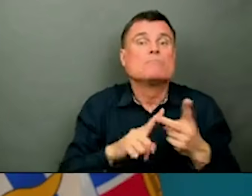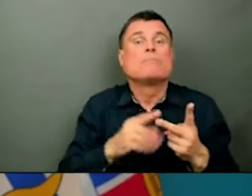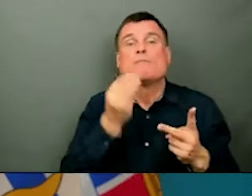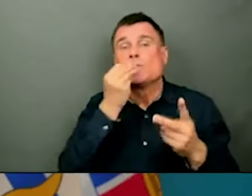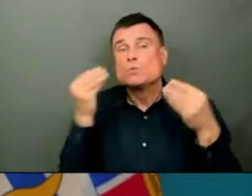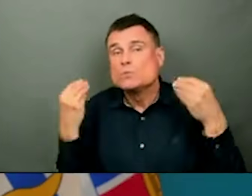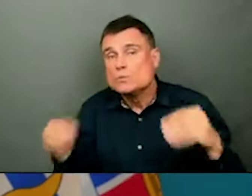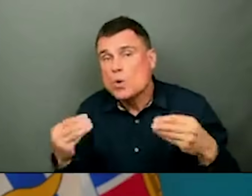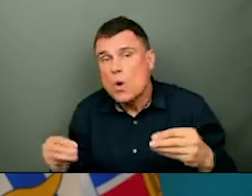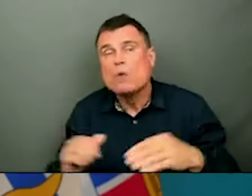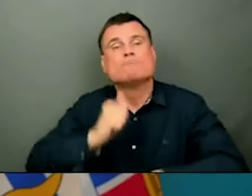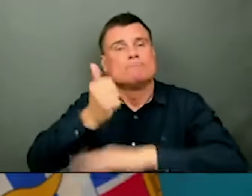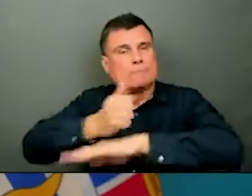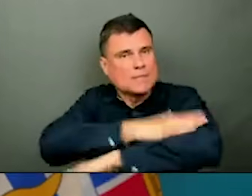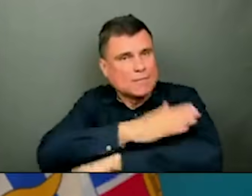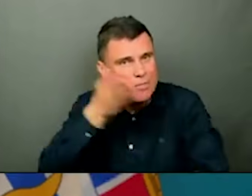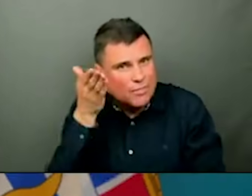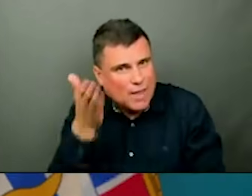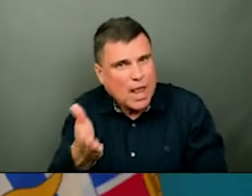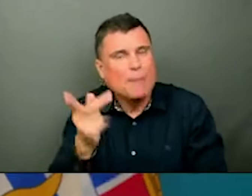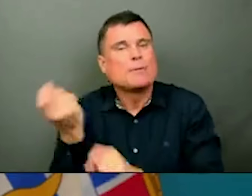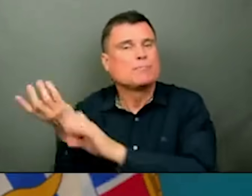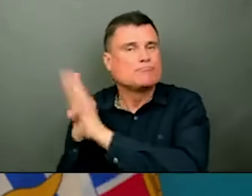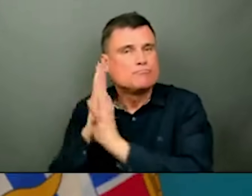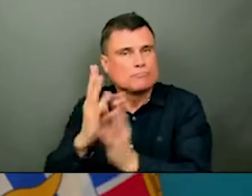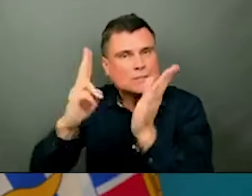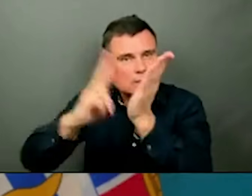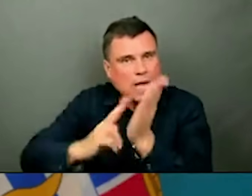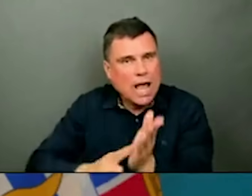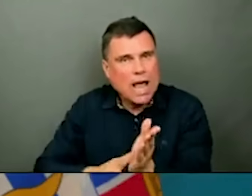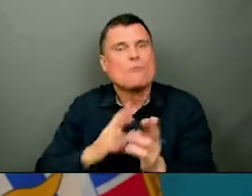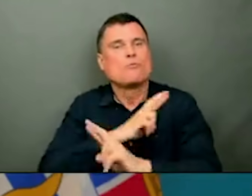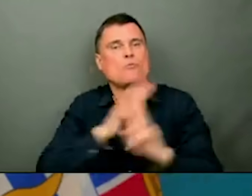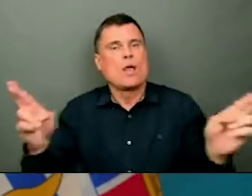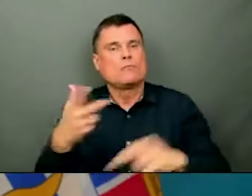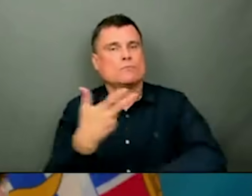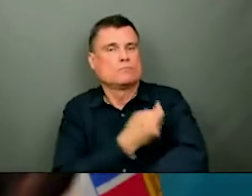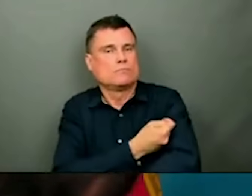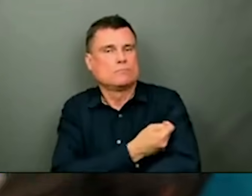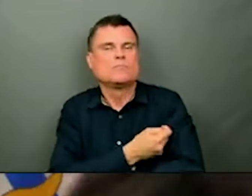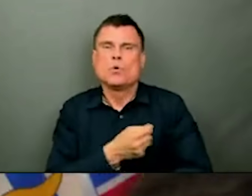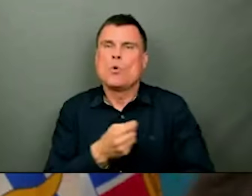definitely that's an area that we are expanding very rapidly in.